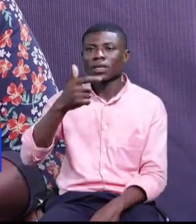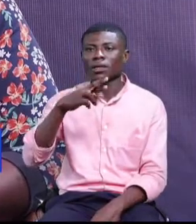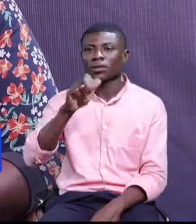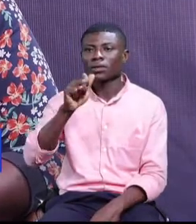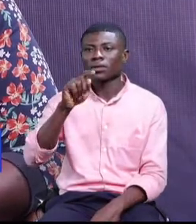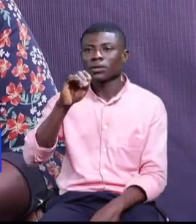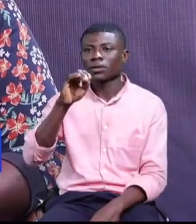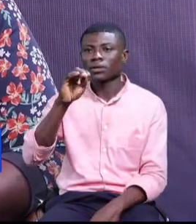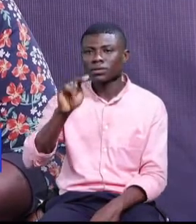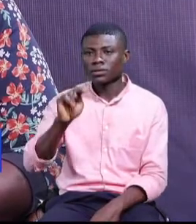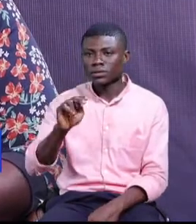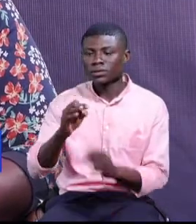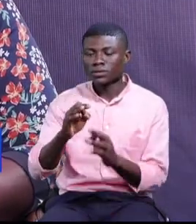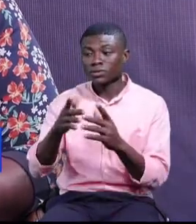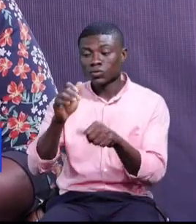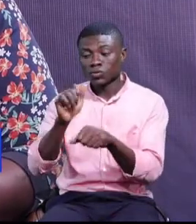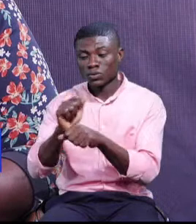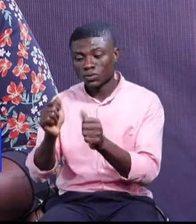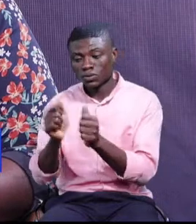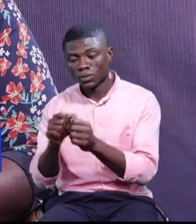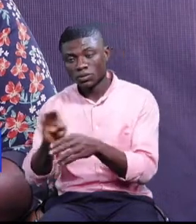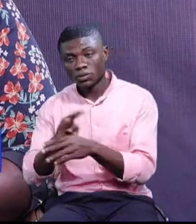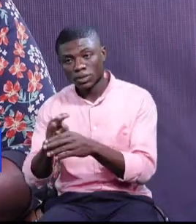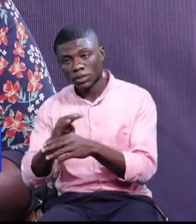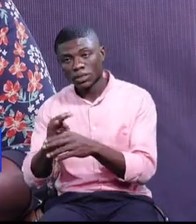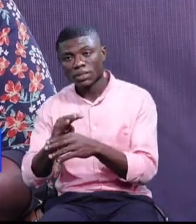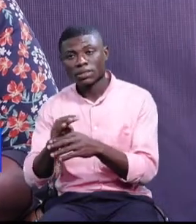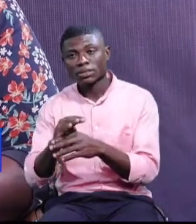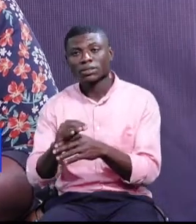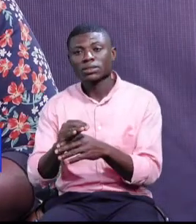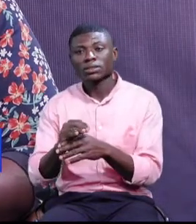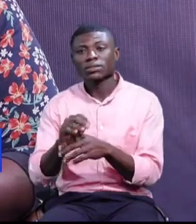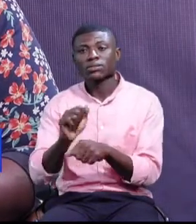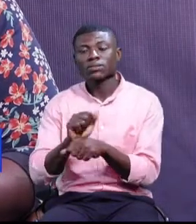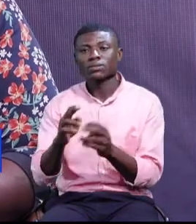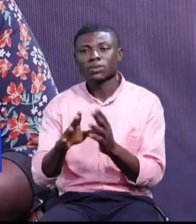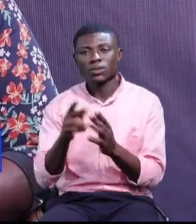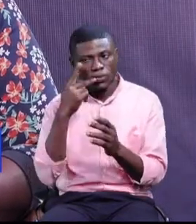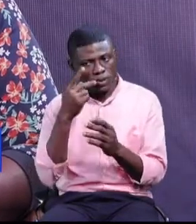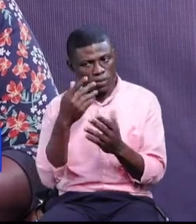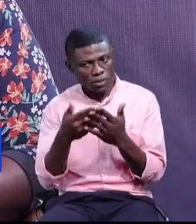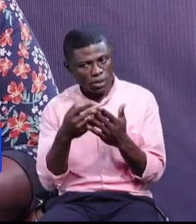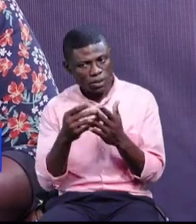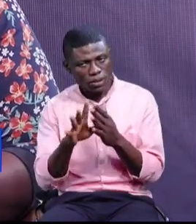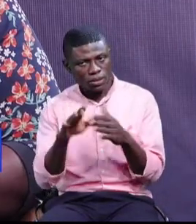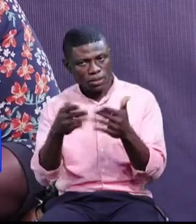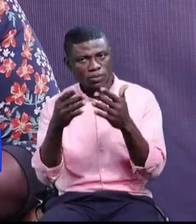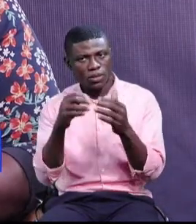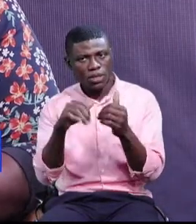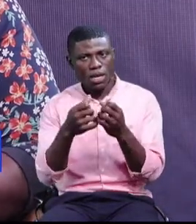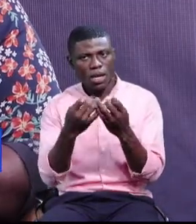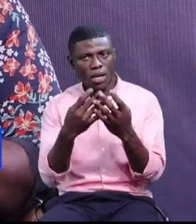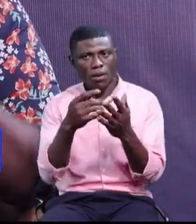say if you are a trading company, they look at the amount and then they give you the quota. Yeah. But then you can